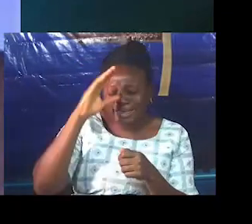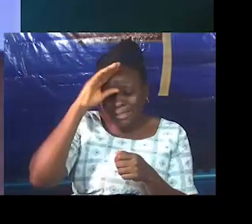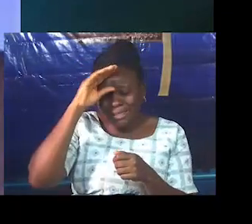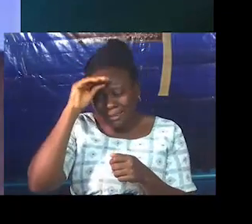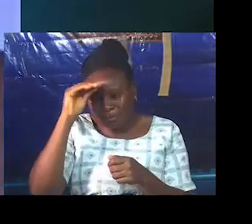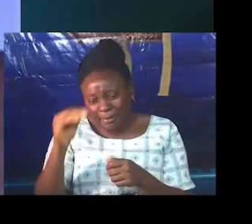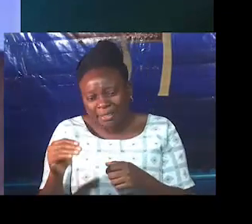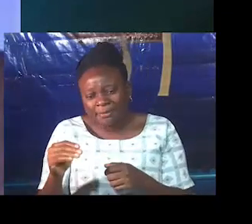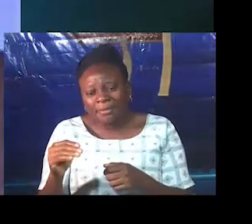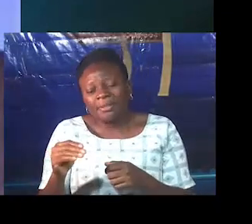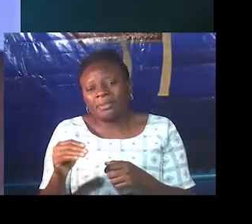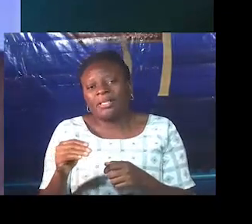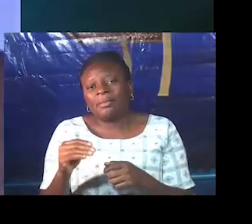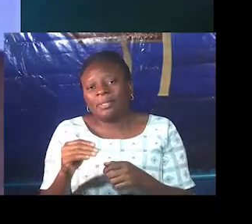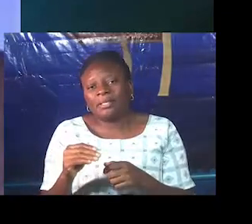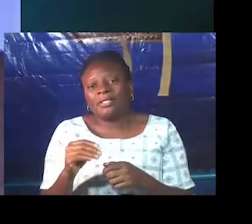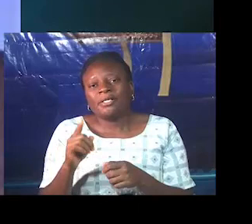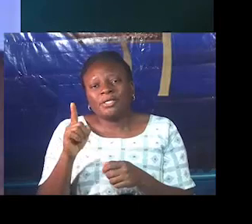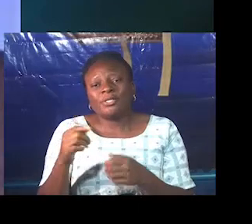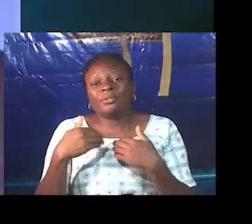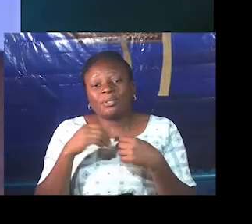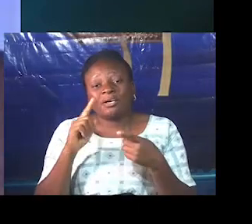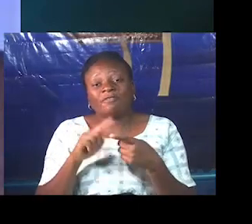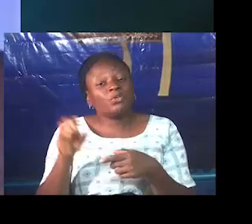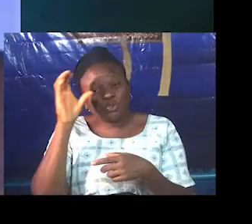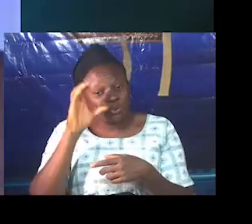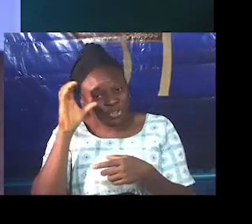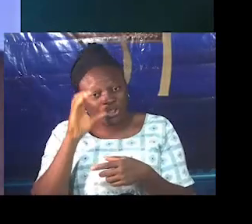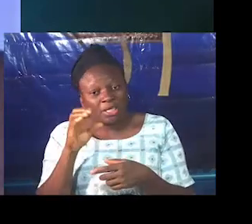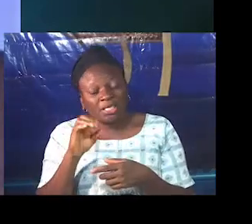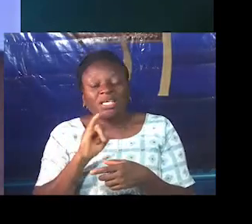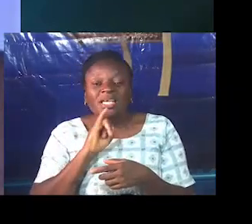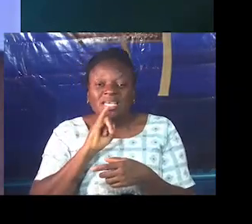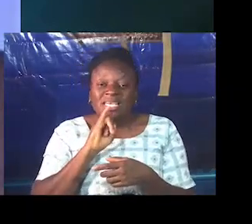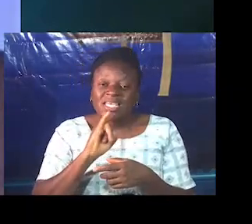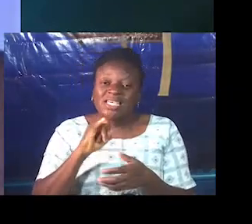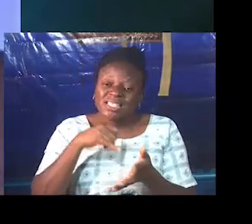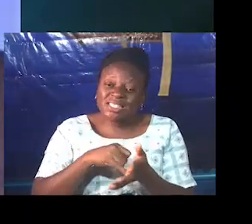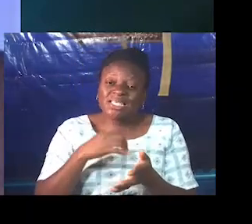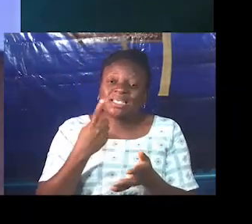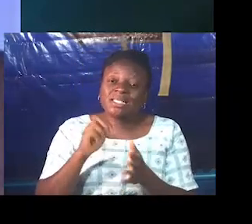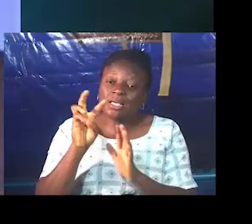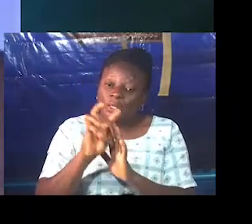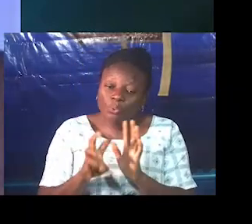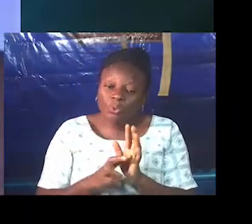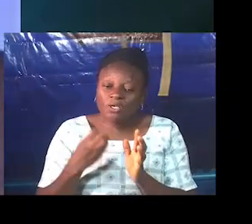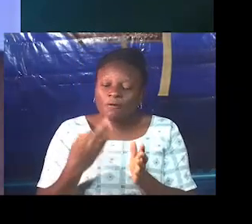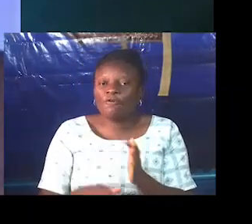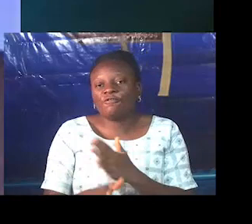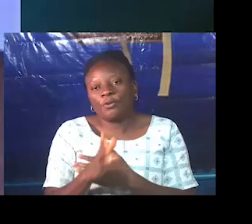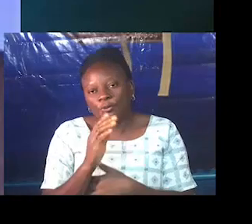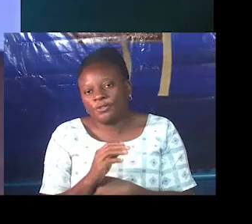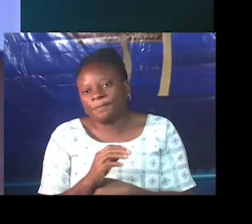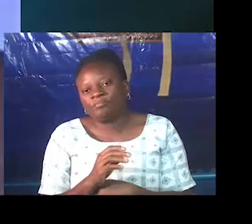a man before you know the will of God, the truth is that your heart will be biased. He will enter your heart